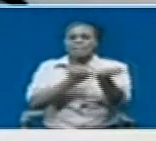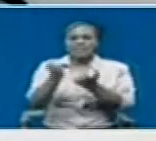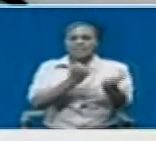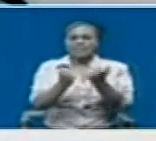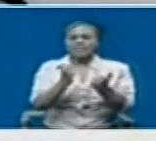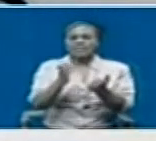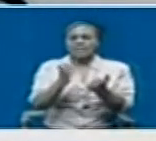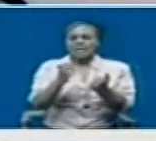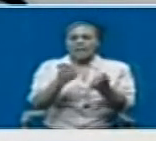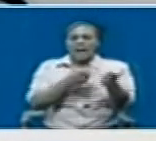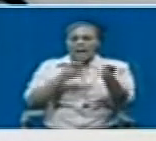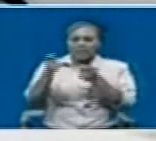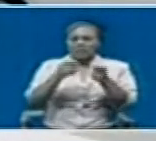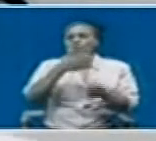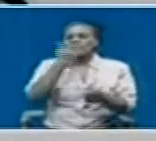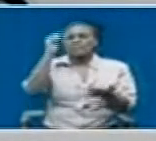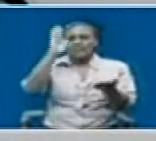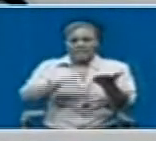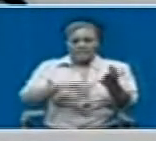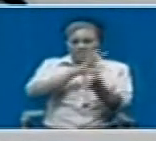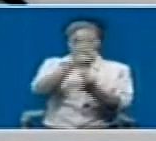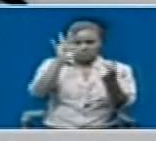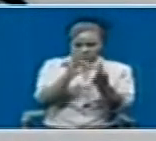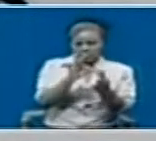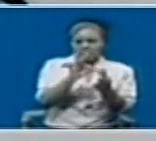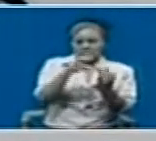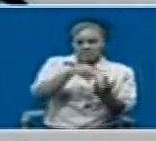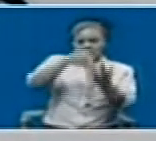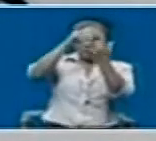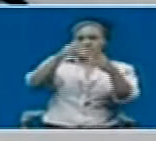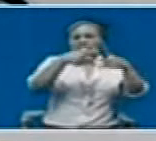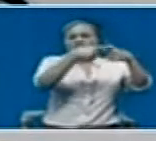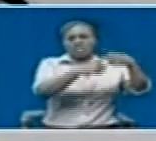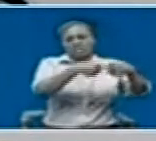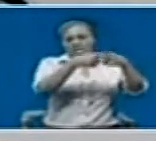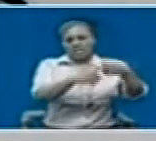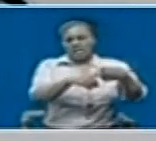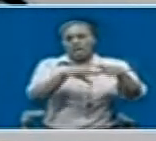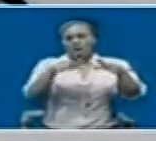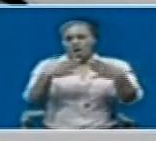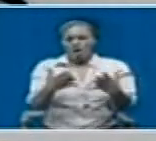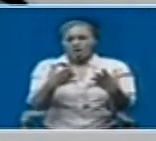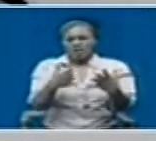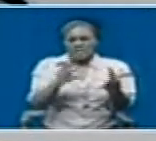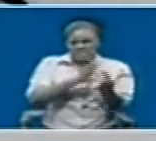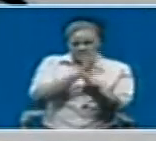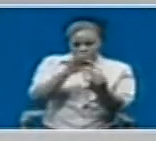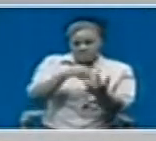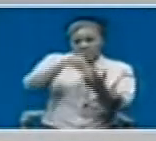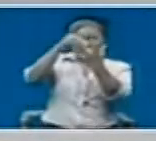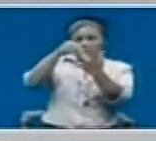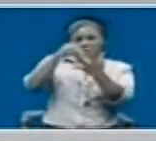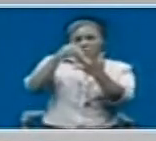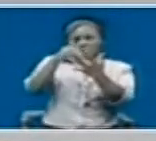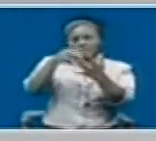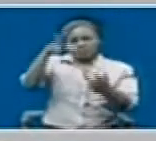much more better than those ones who are specialized. Let's say someone in engineering, someone in a very specialized course. Mm-hmm.